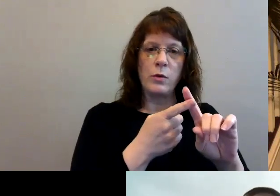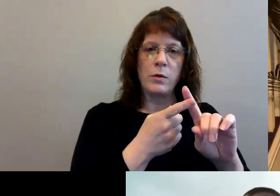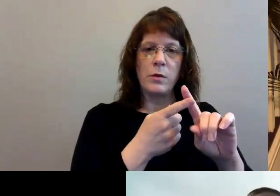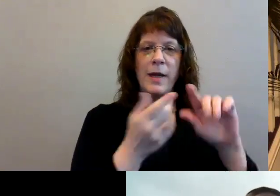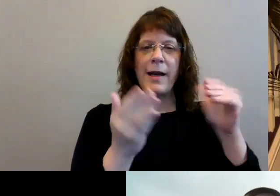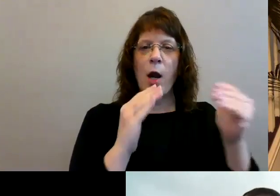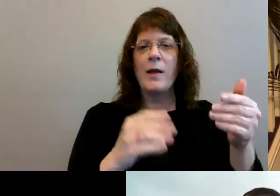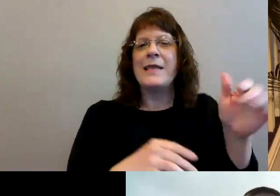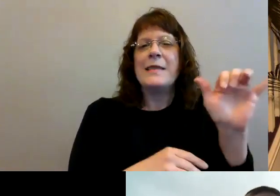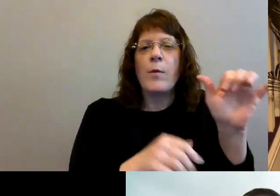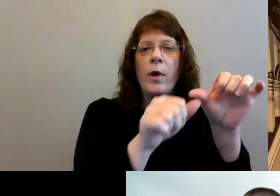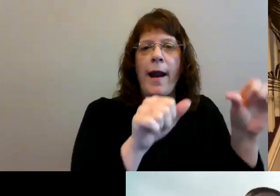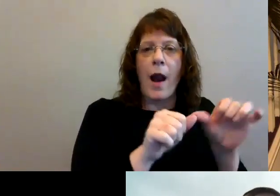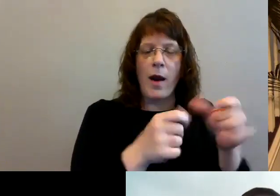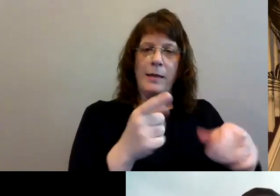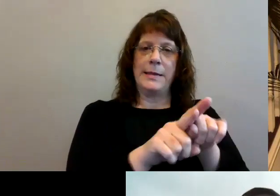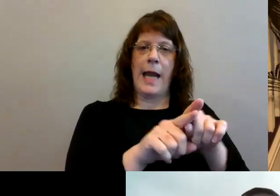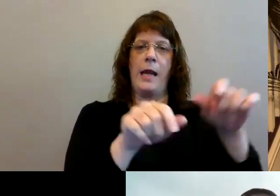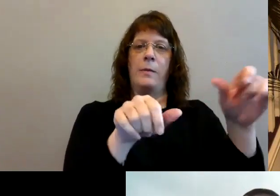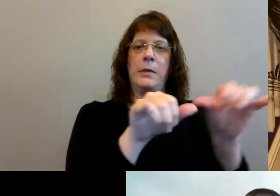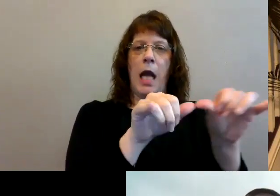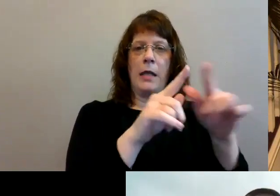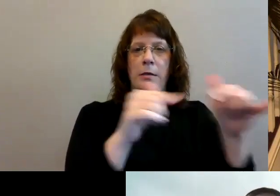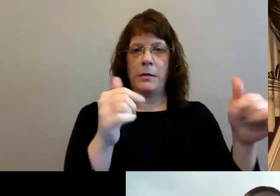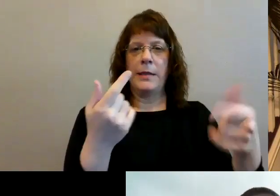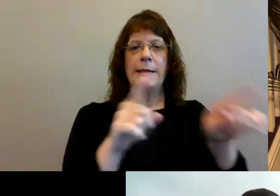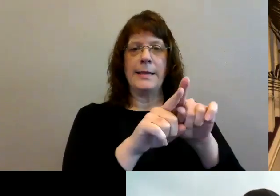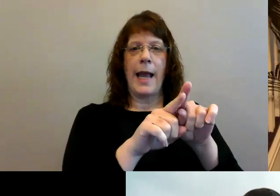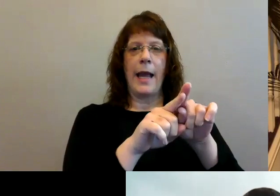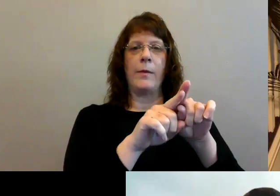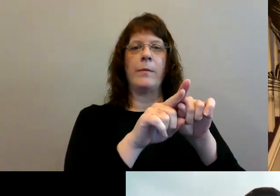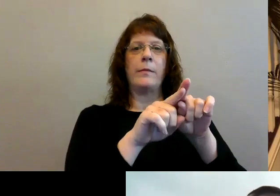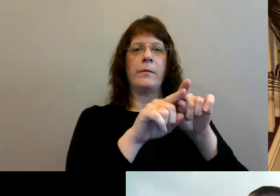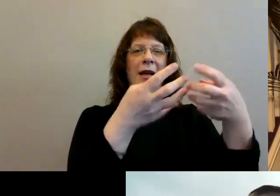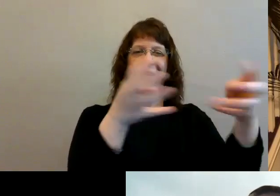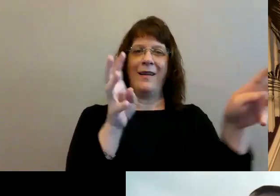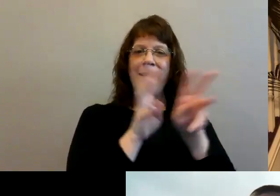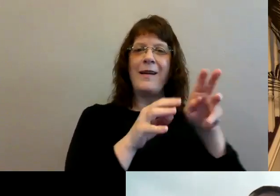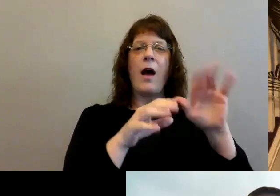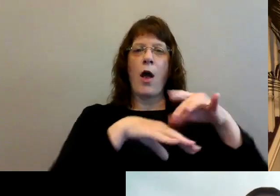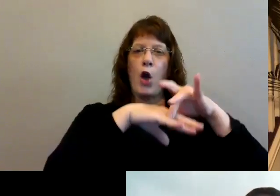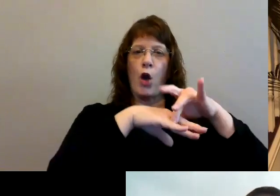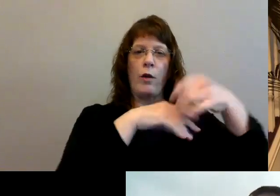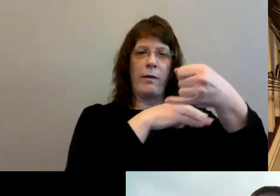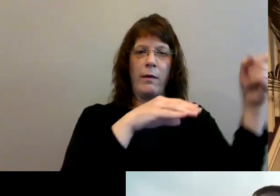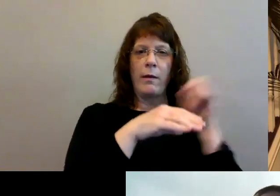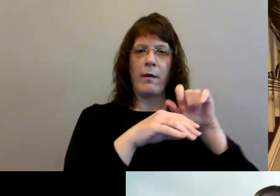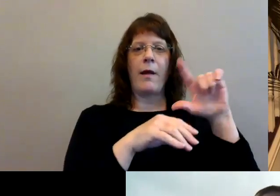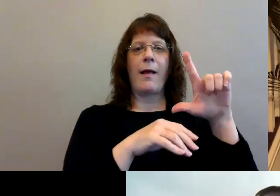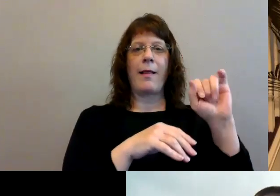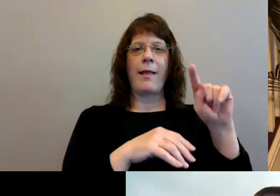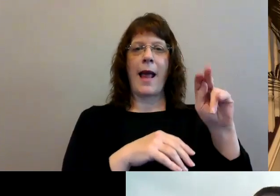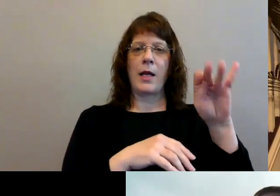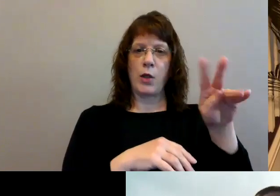comparatively similar area, the same size and so on, same latitude, but on the mainland. So on the mainland, if you go and